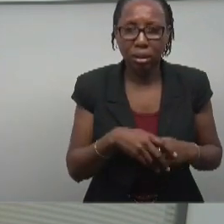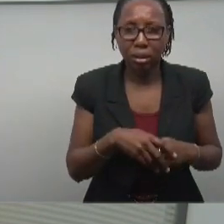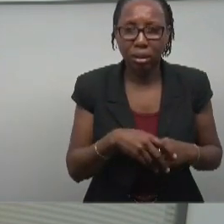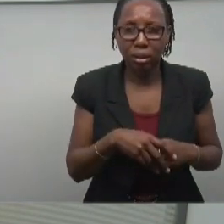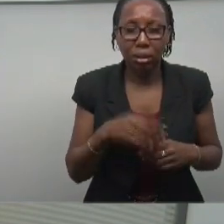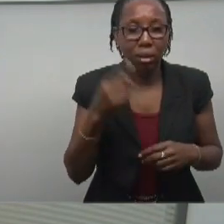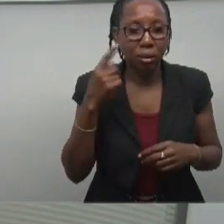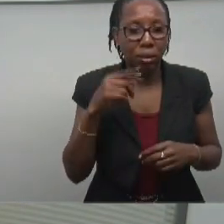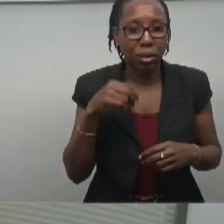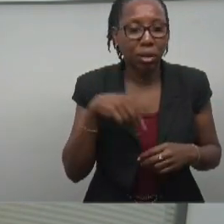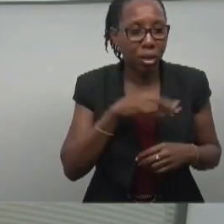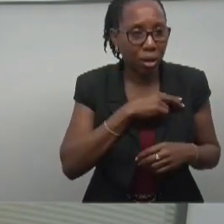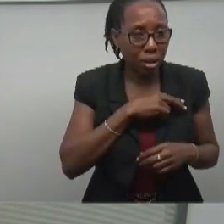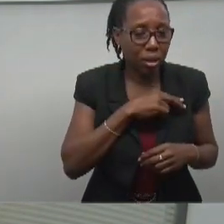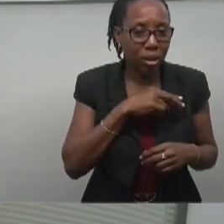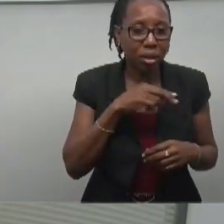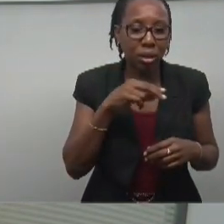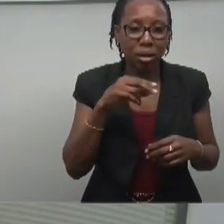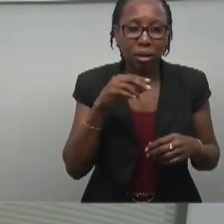for me to call in